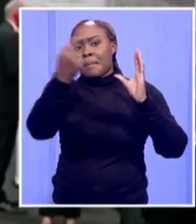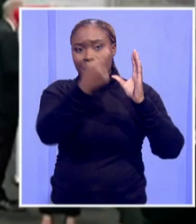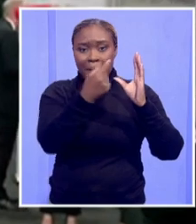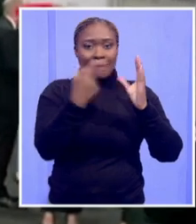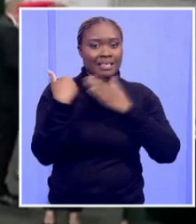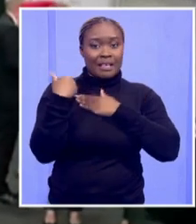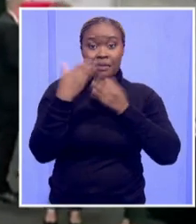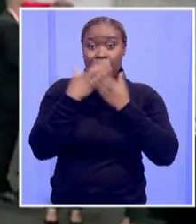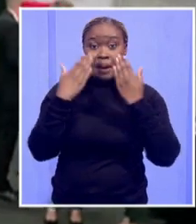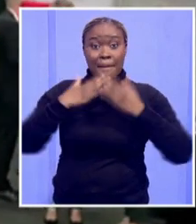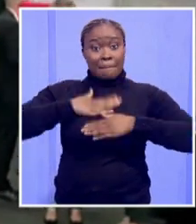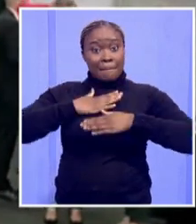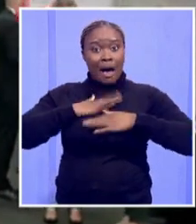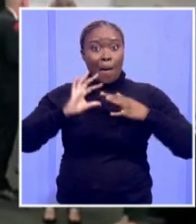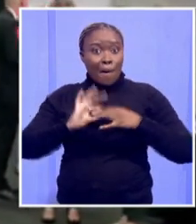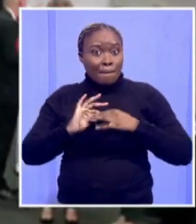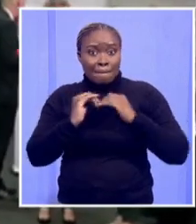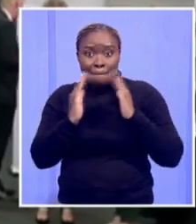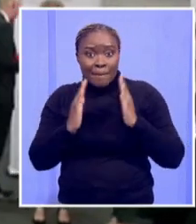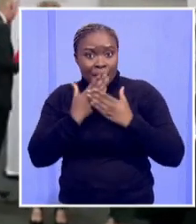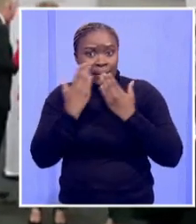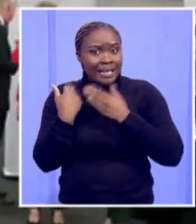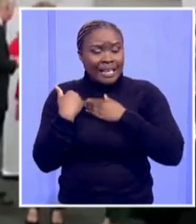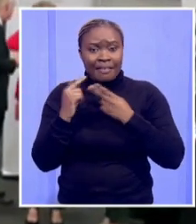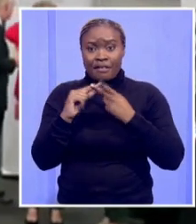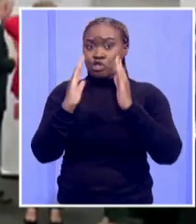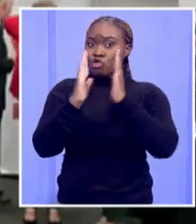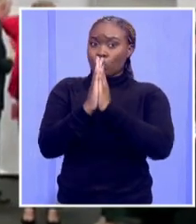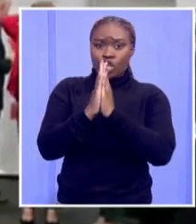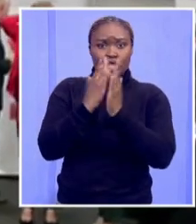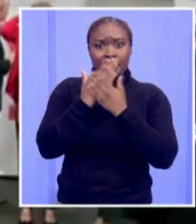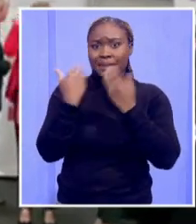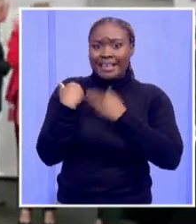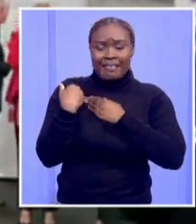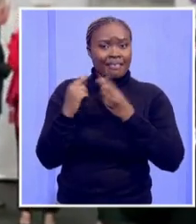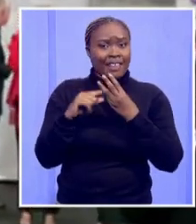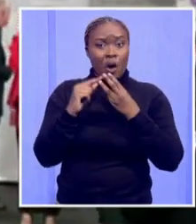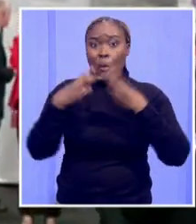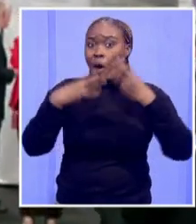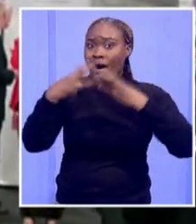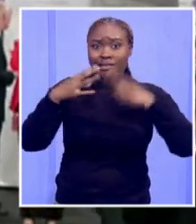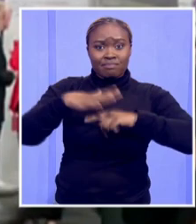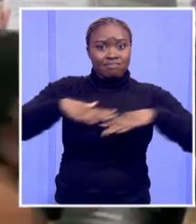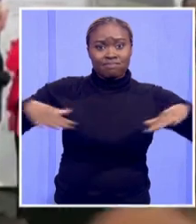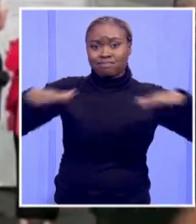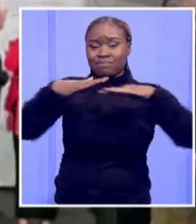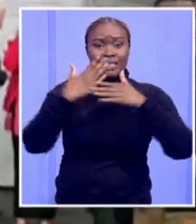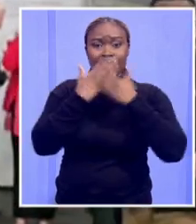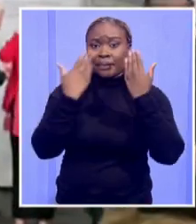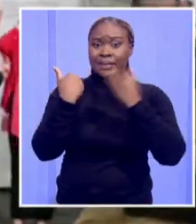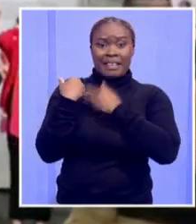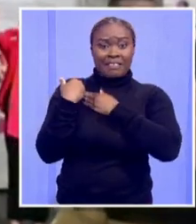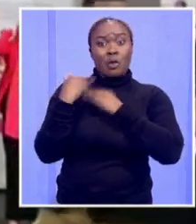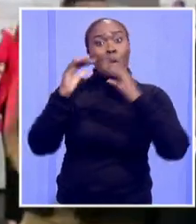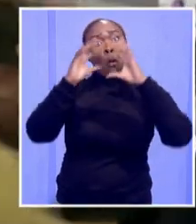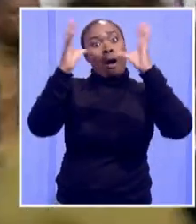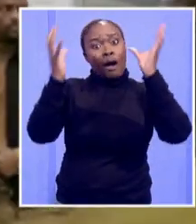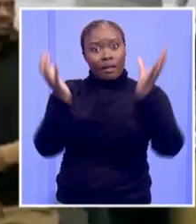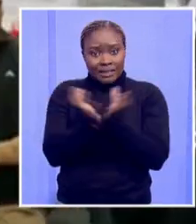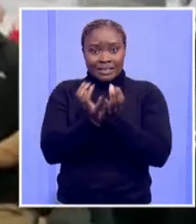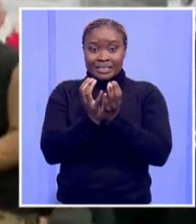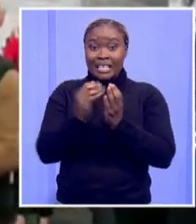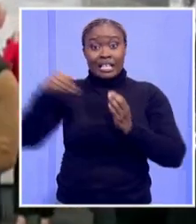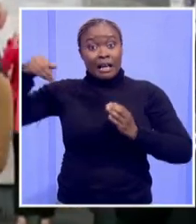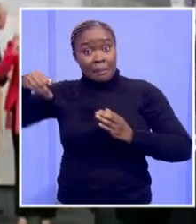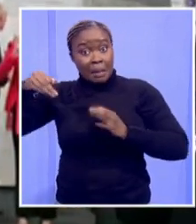in our own homes, in churches, in schools, in the workplace, women are not safe across the world. And I think if we get it right in Namibia, we get it